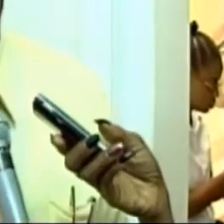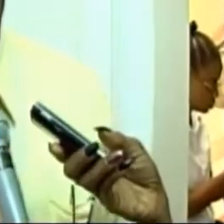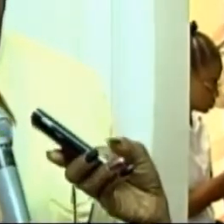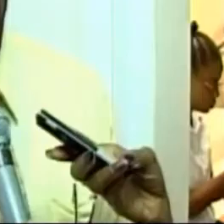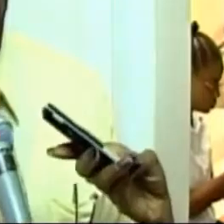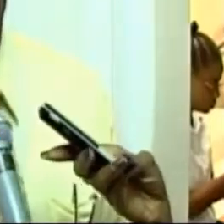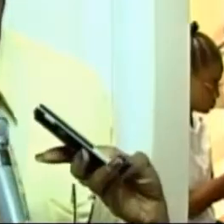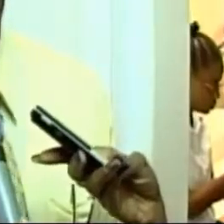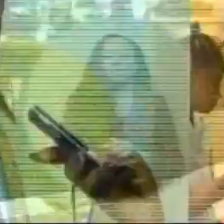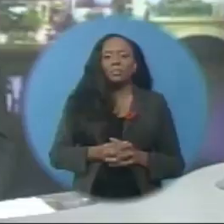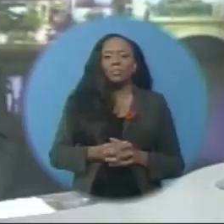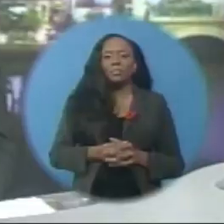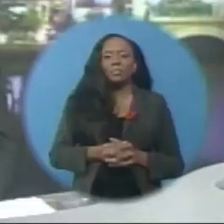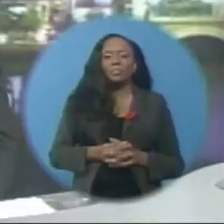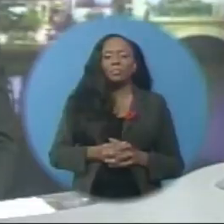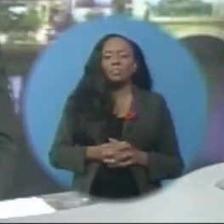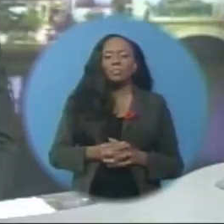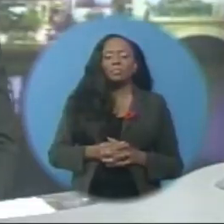technology.